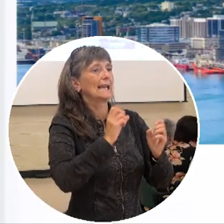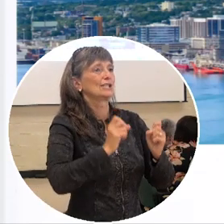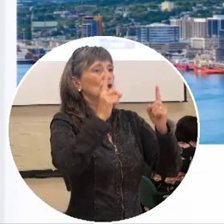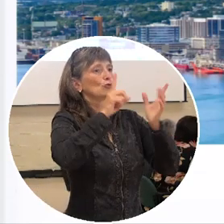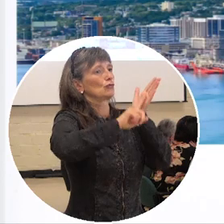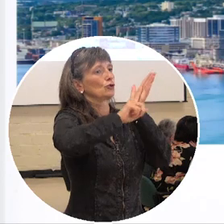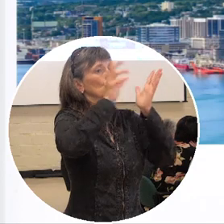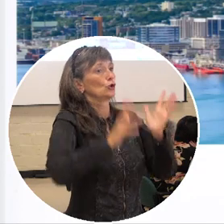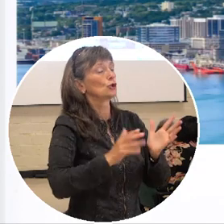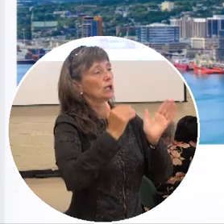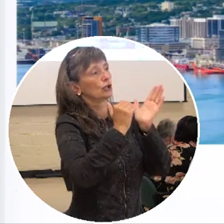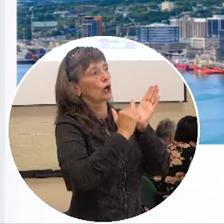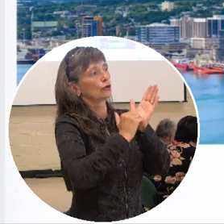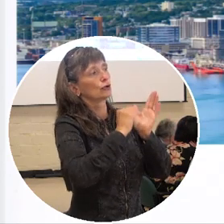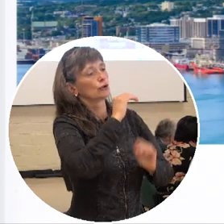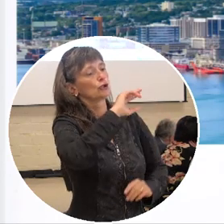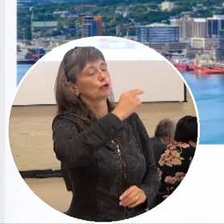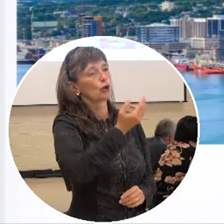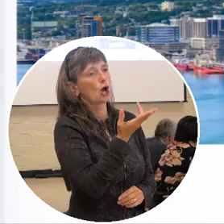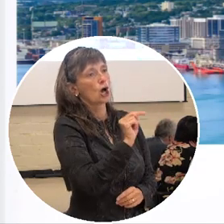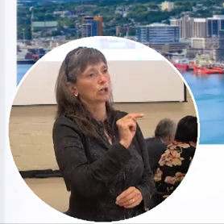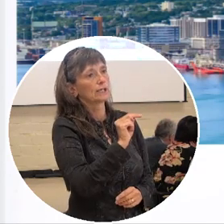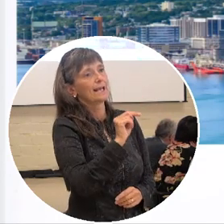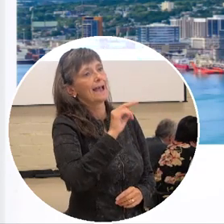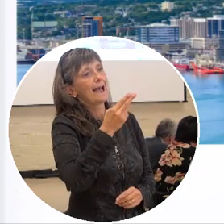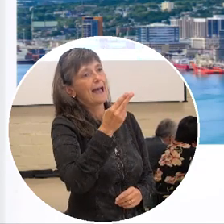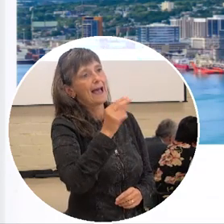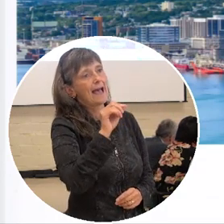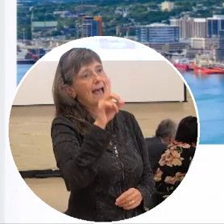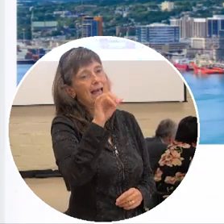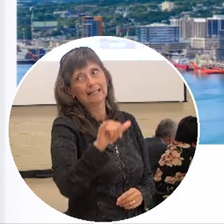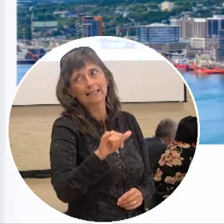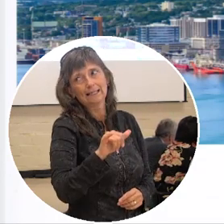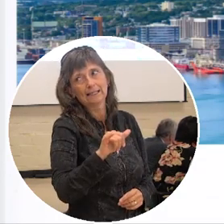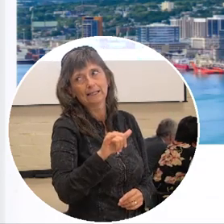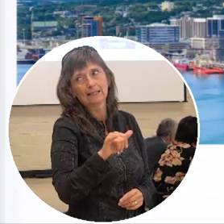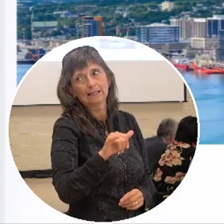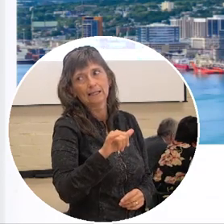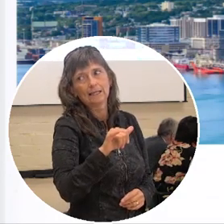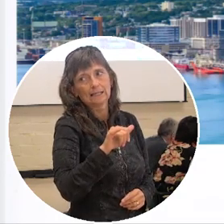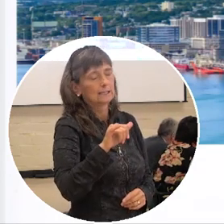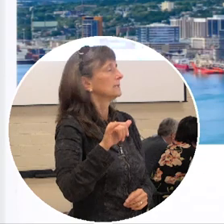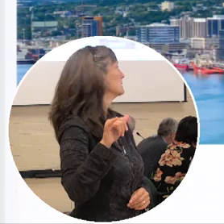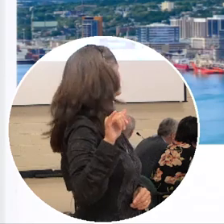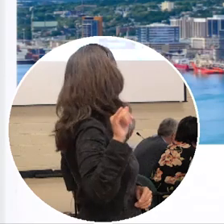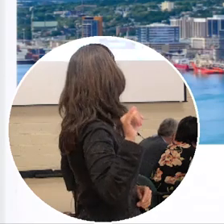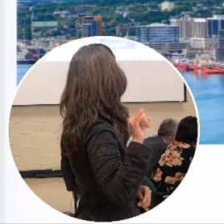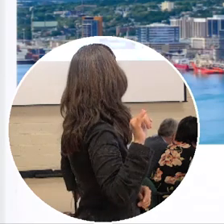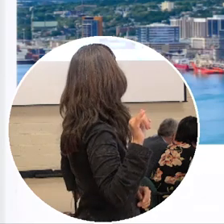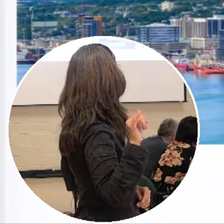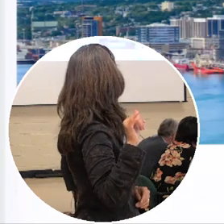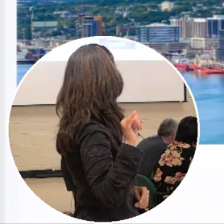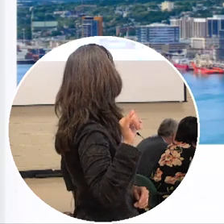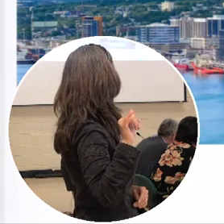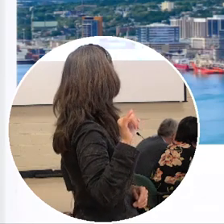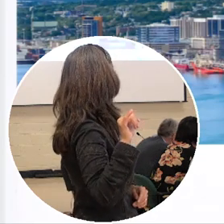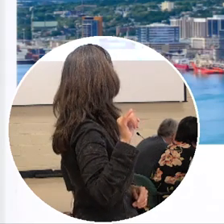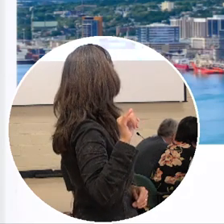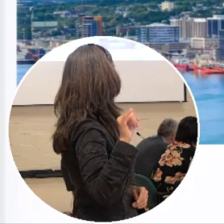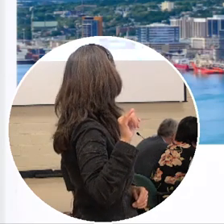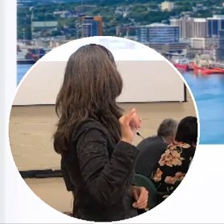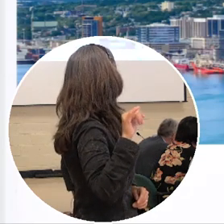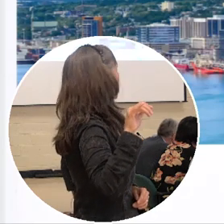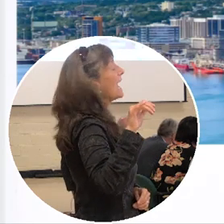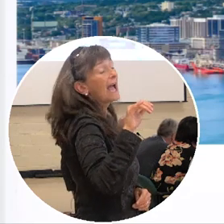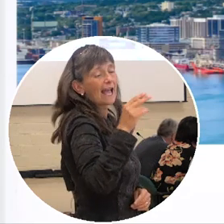educational researcher, Dr. John Hattie. It's open to all educators, and the conference will provide information on a school change model of